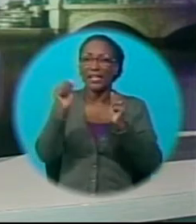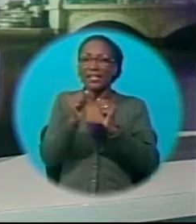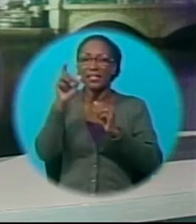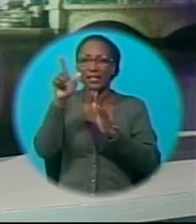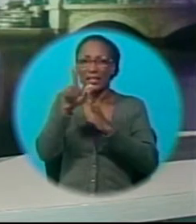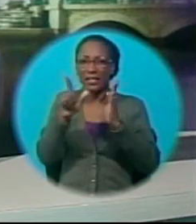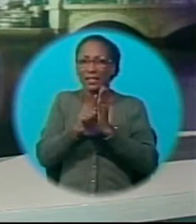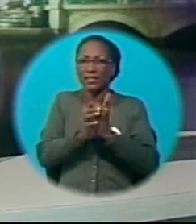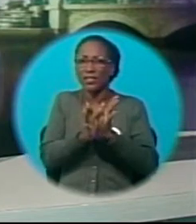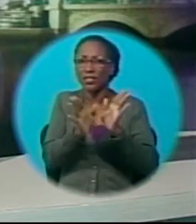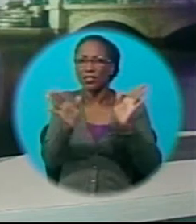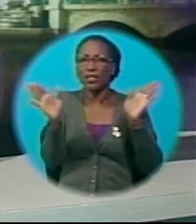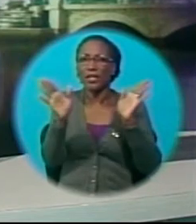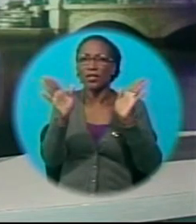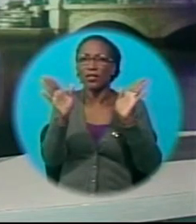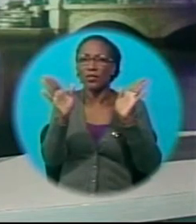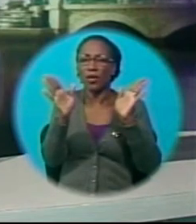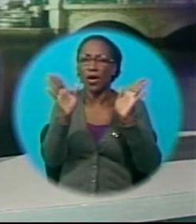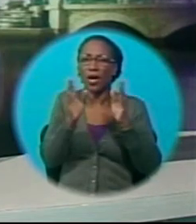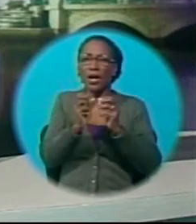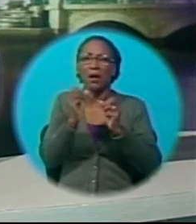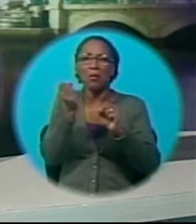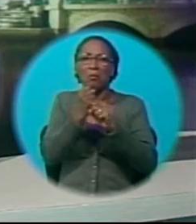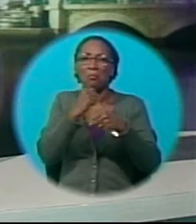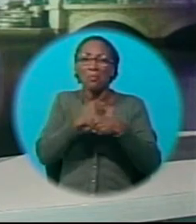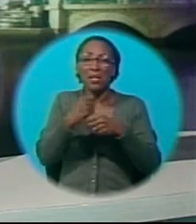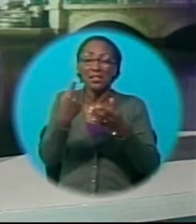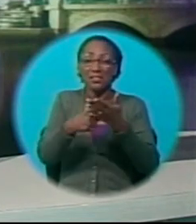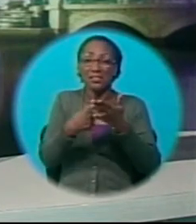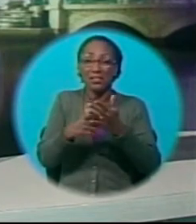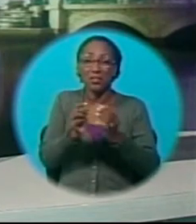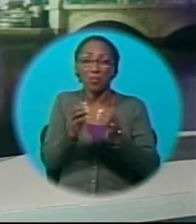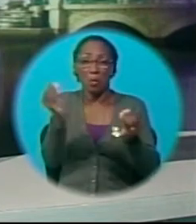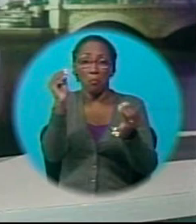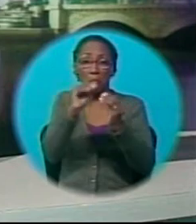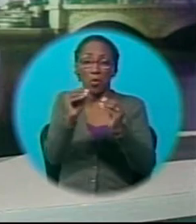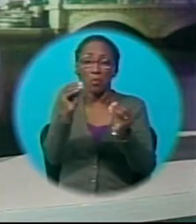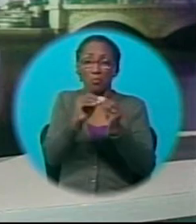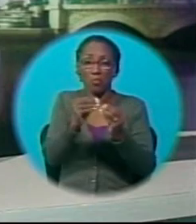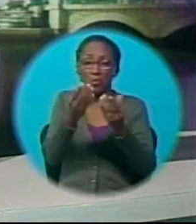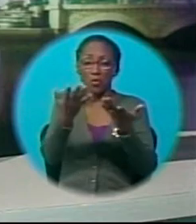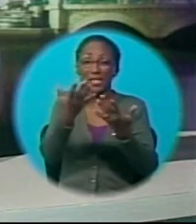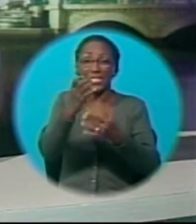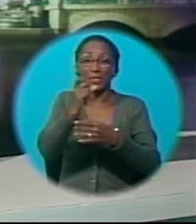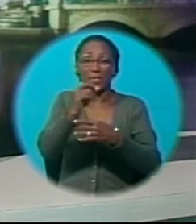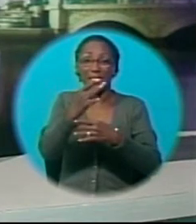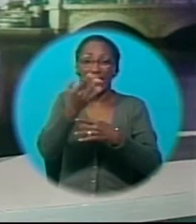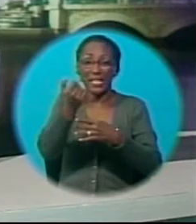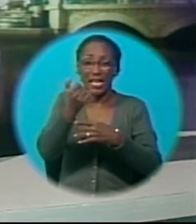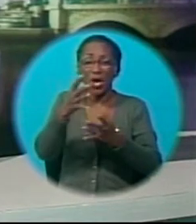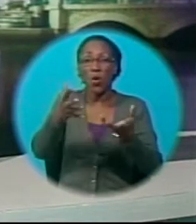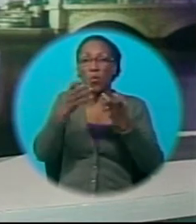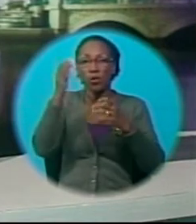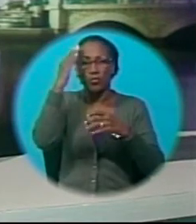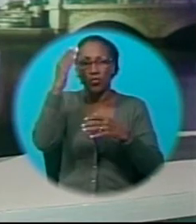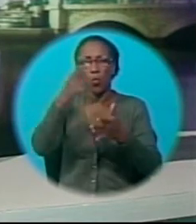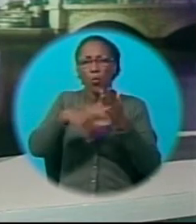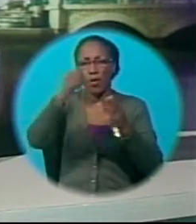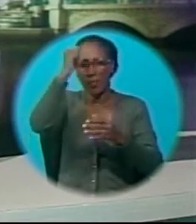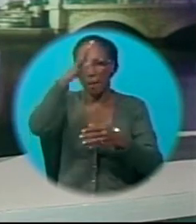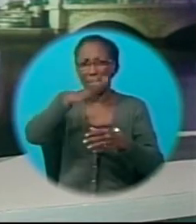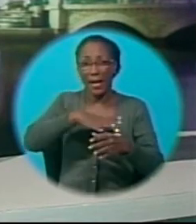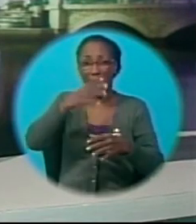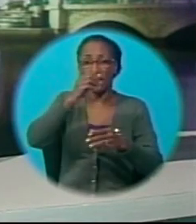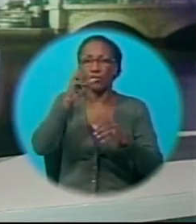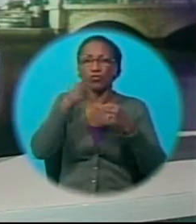Attorney General further amplified the debate. And today, we here at the CBC sought to find out what the man on the street thinks are